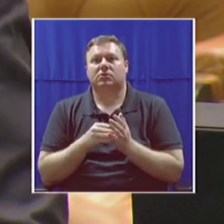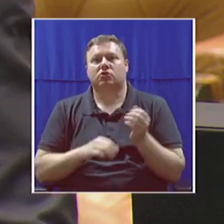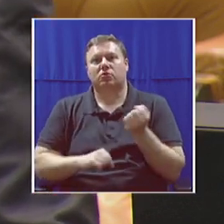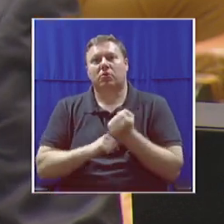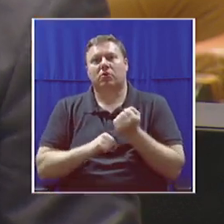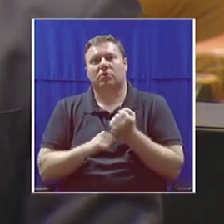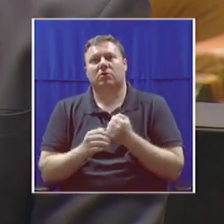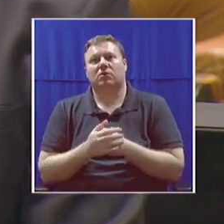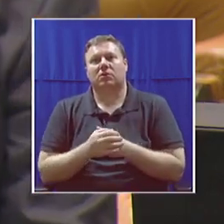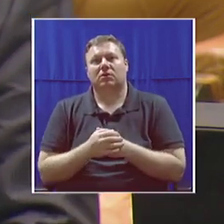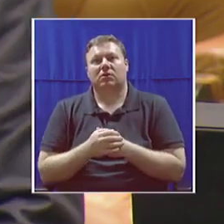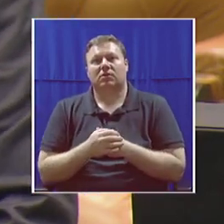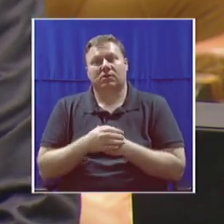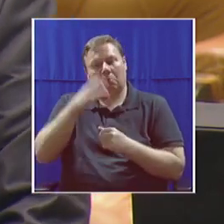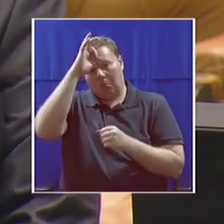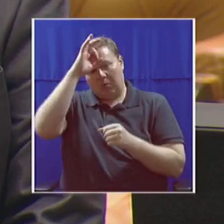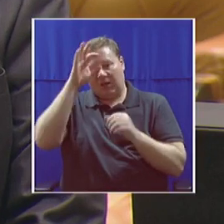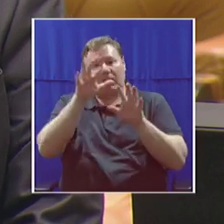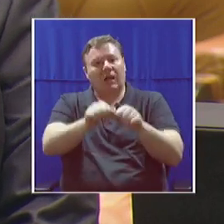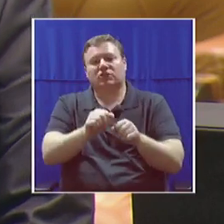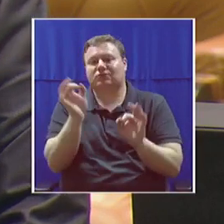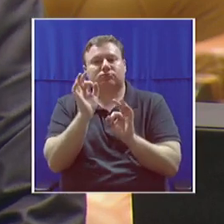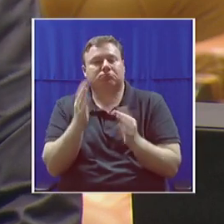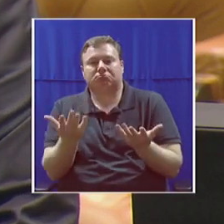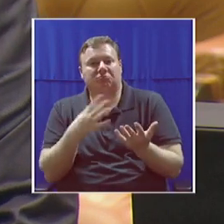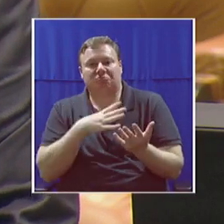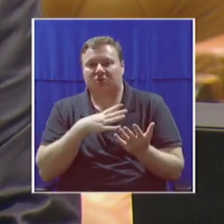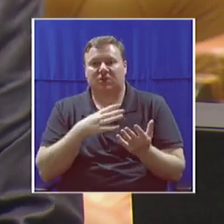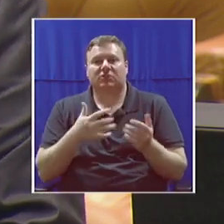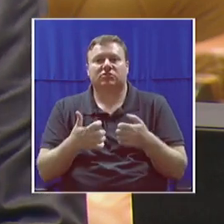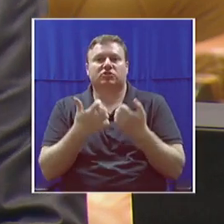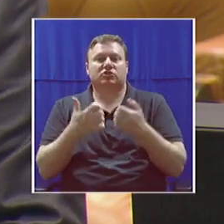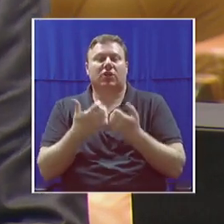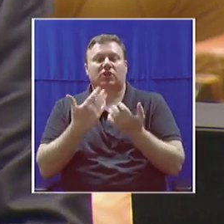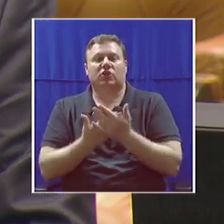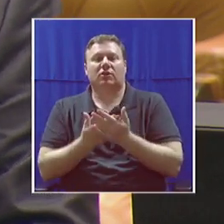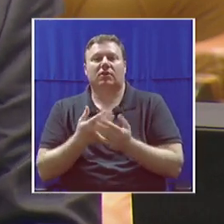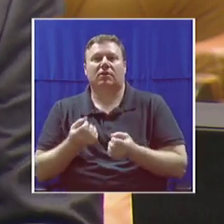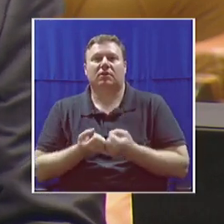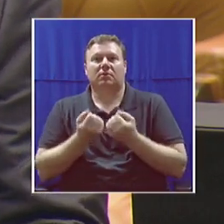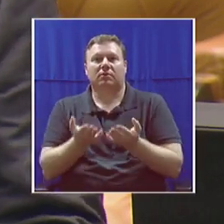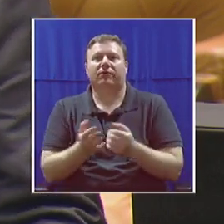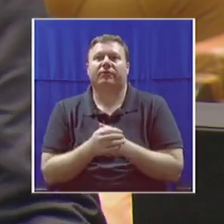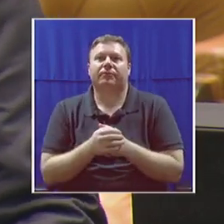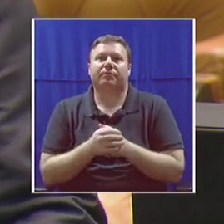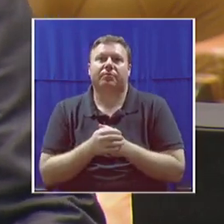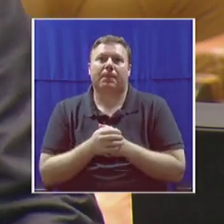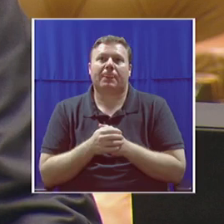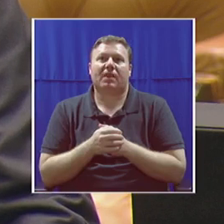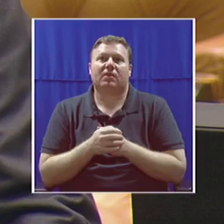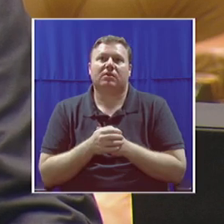lack of enforcement can cause the challenges that The Honorable member has identified